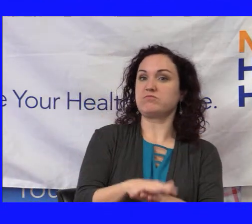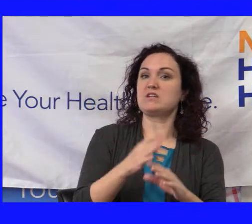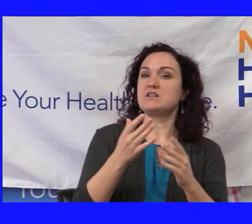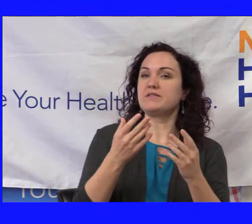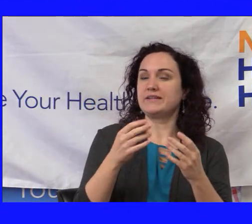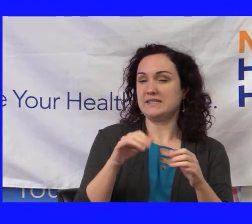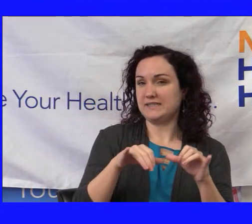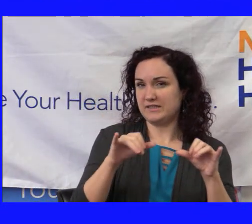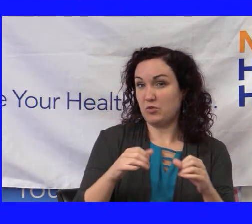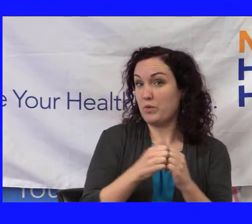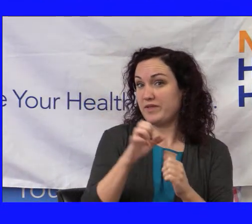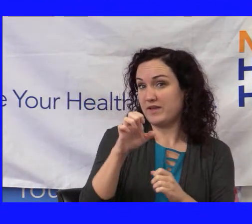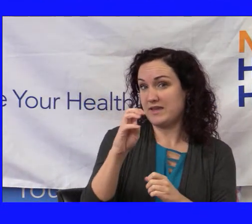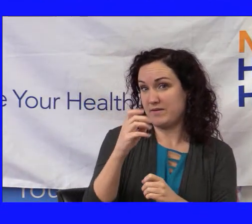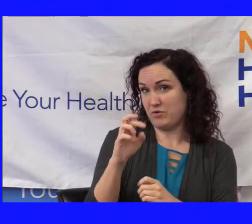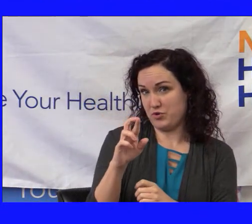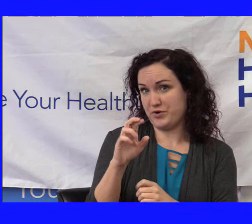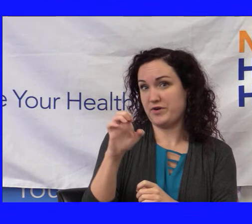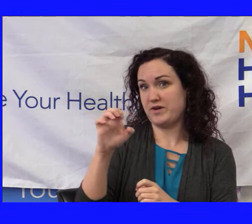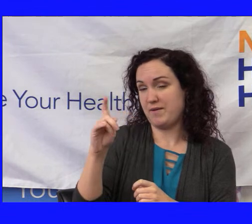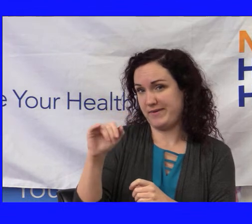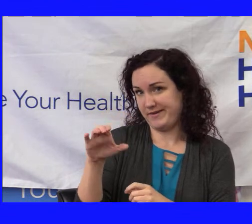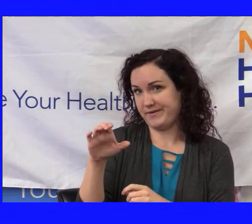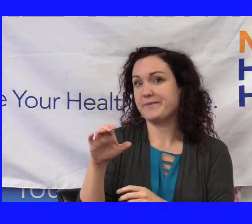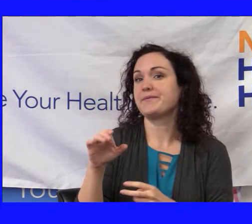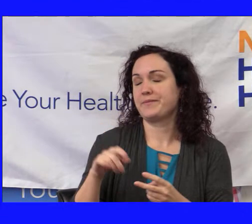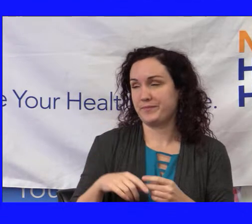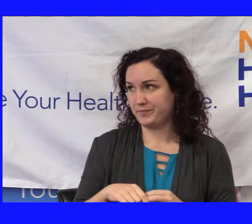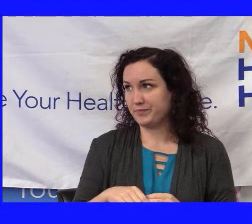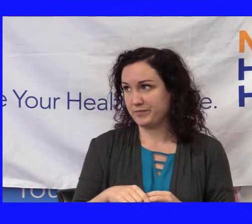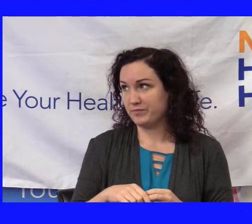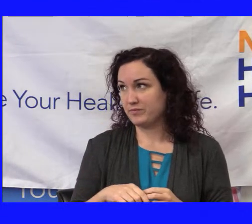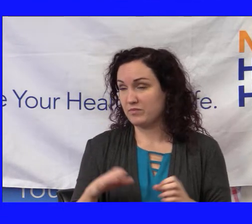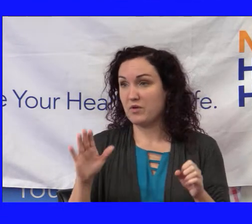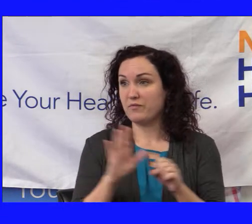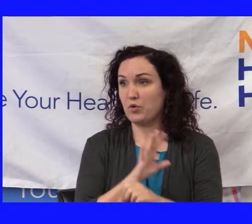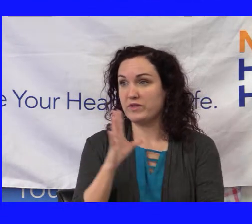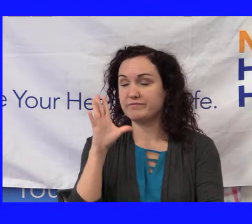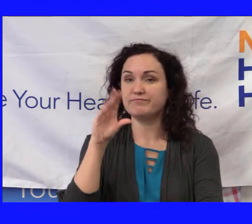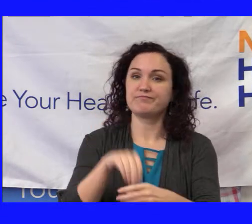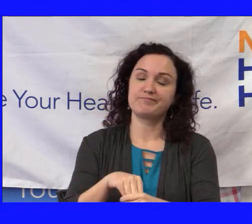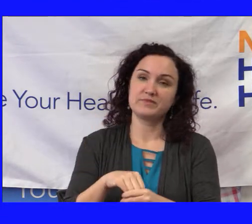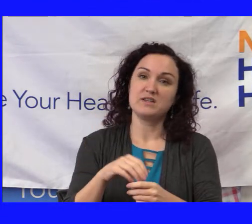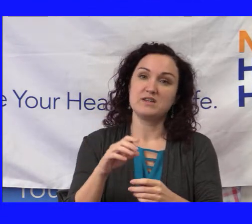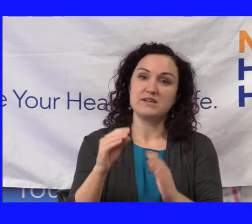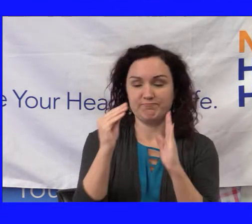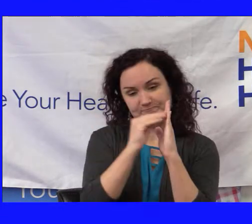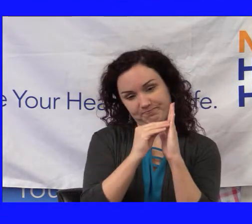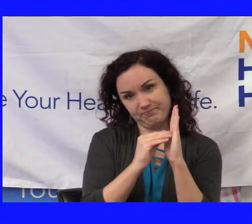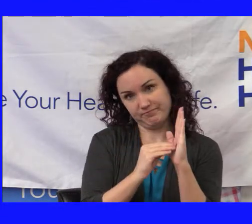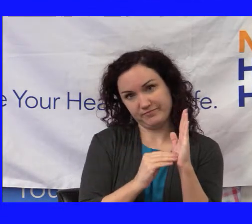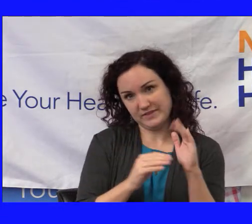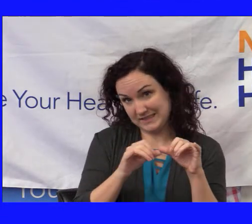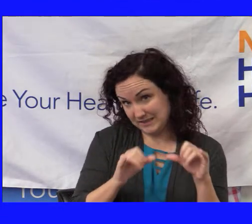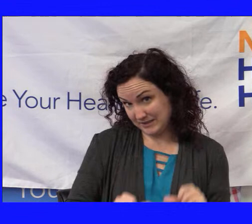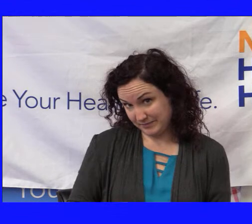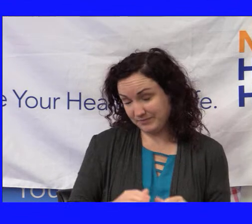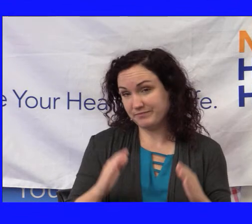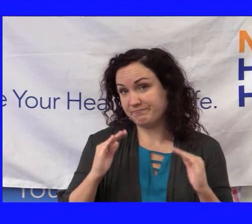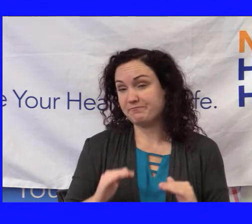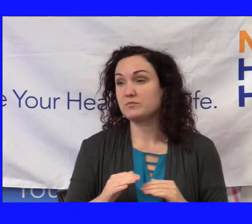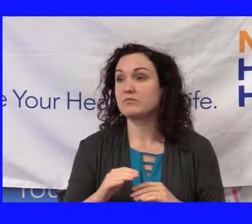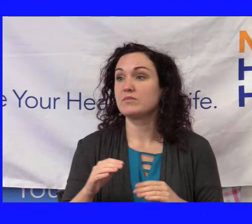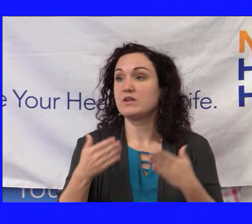with our EMR Epic, a fully integrated dictation system,